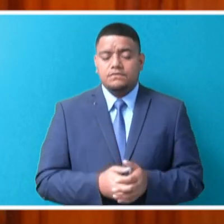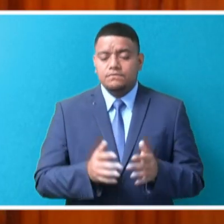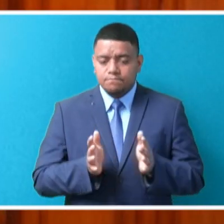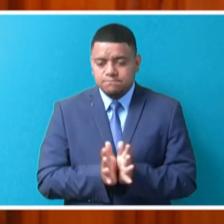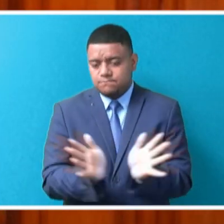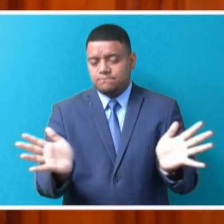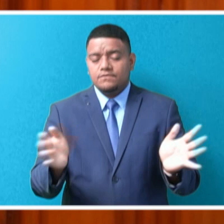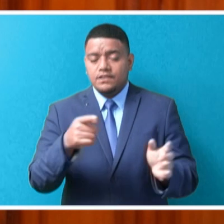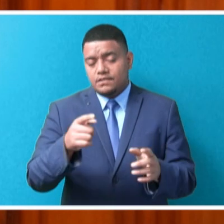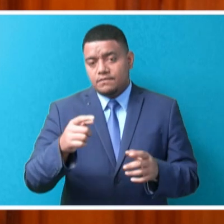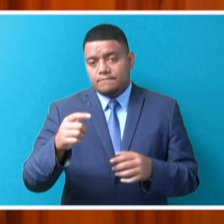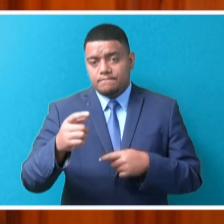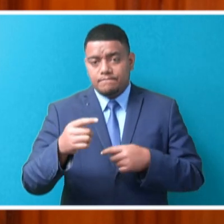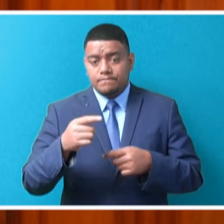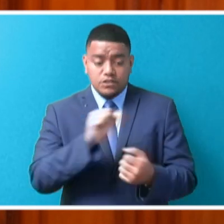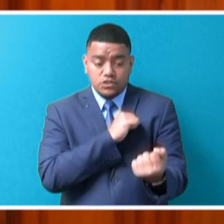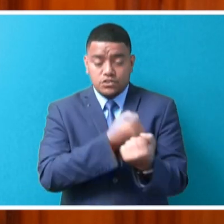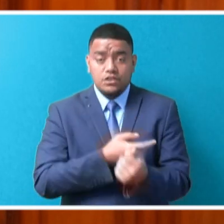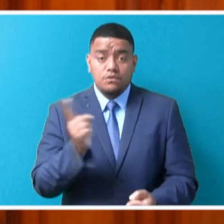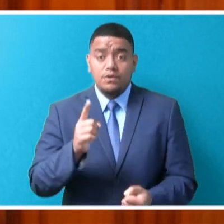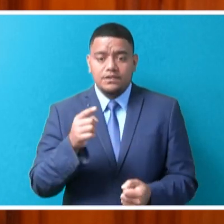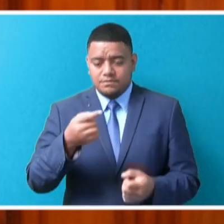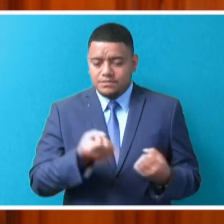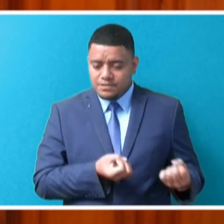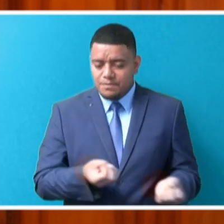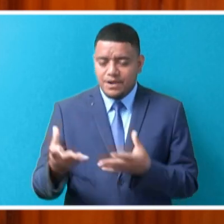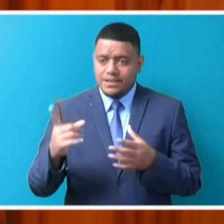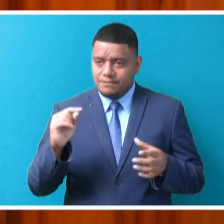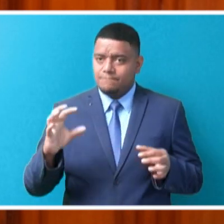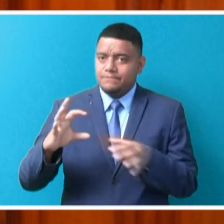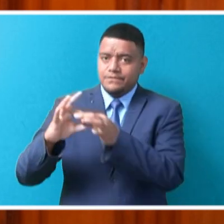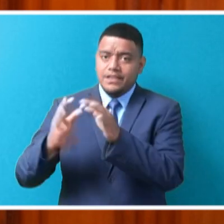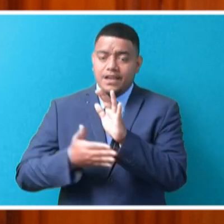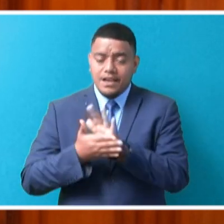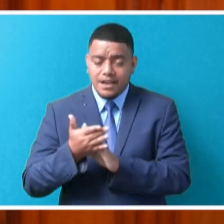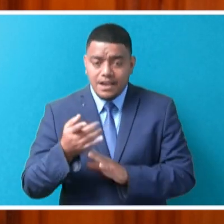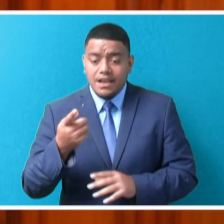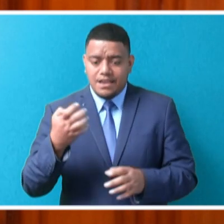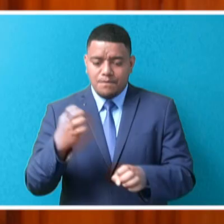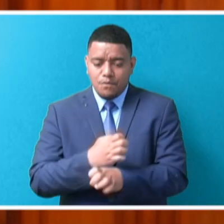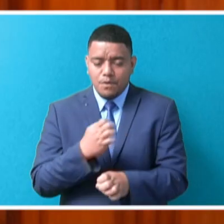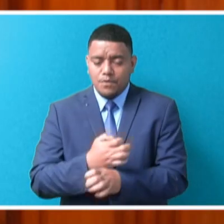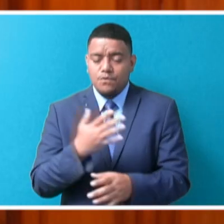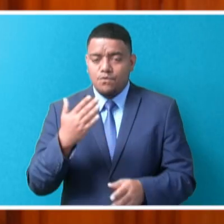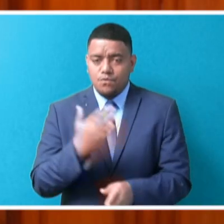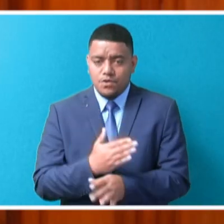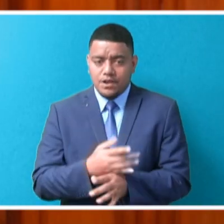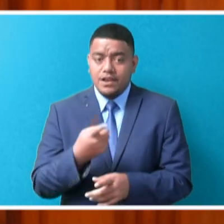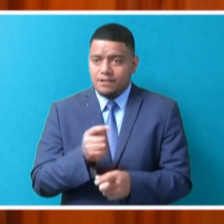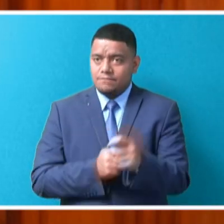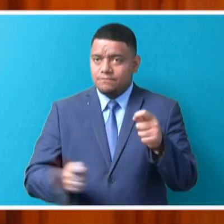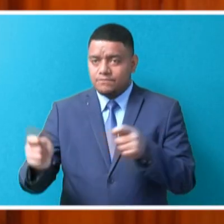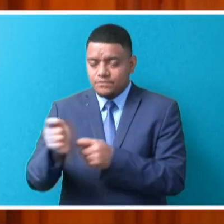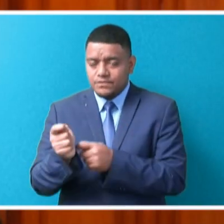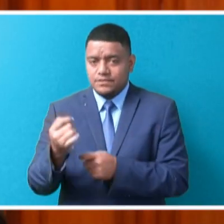addition, Honorable Speaker, strengthens domestic supply chains, generates higher skilled employment, increases foreign exchange earnings,